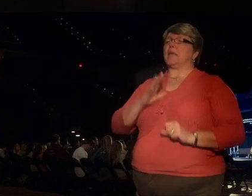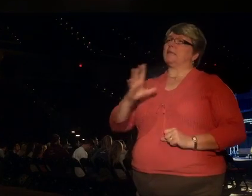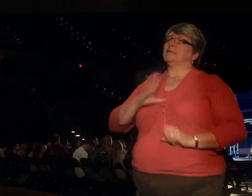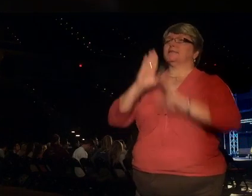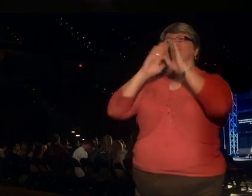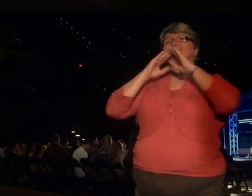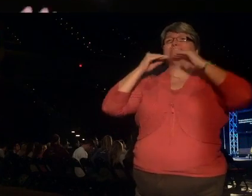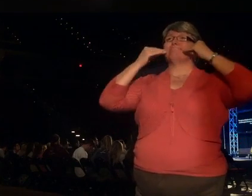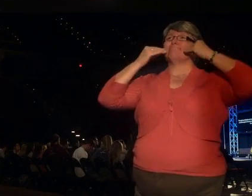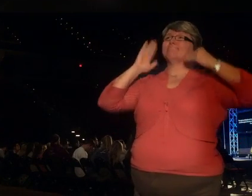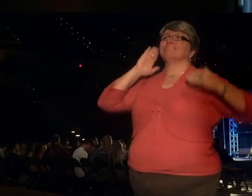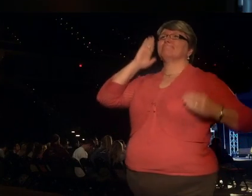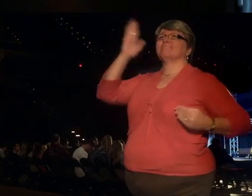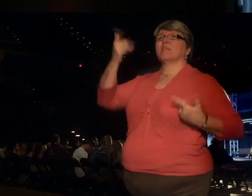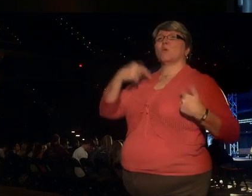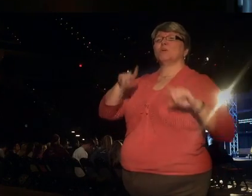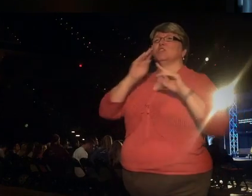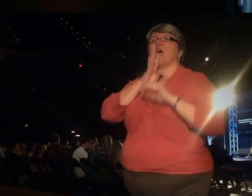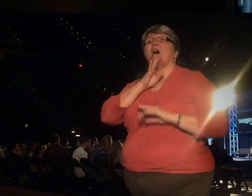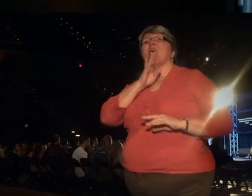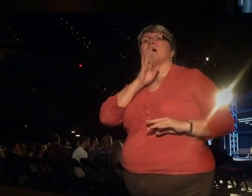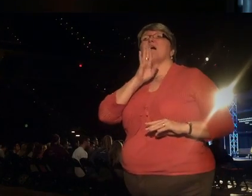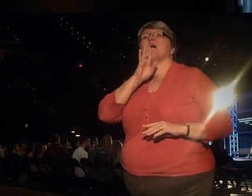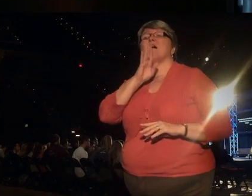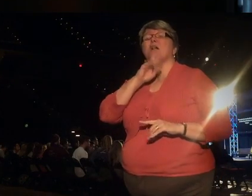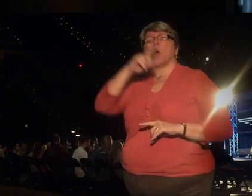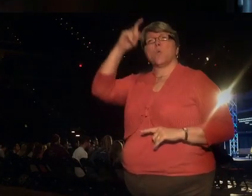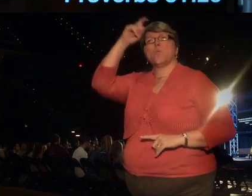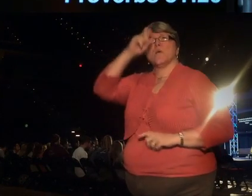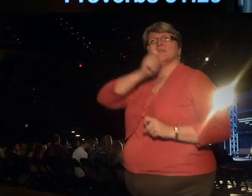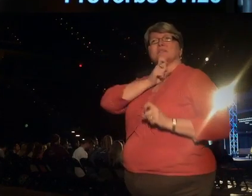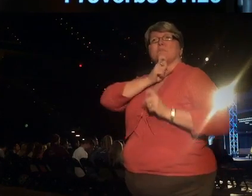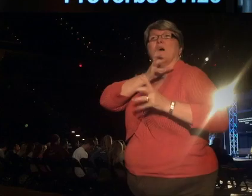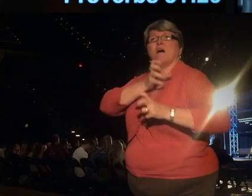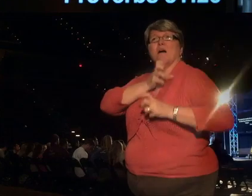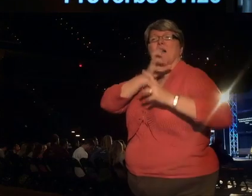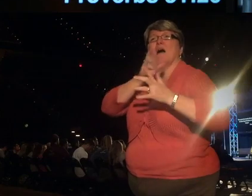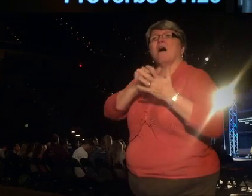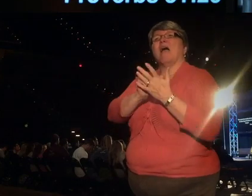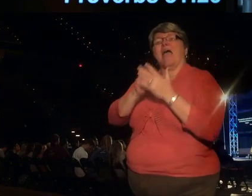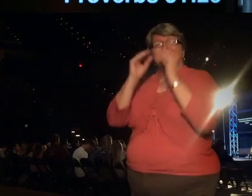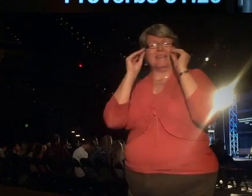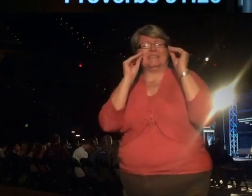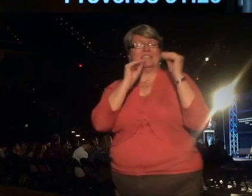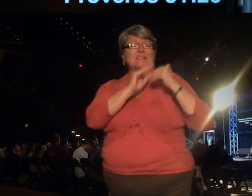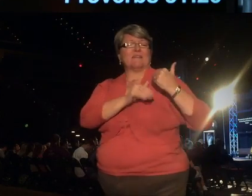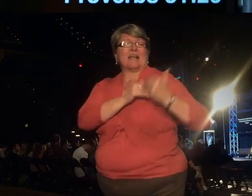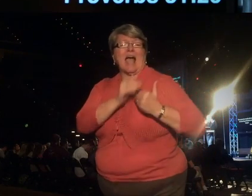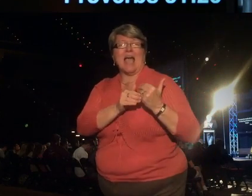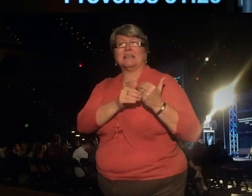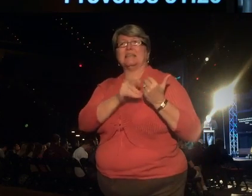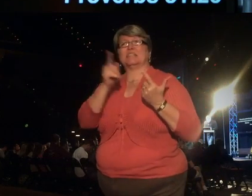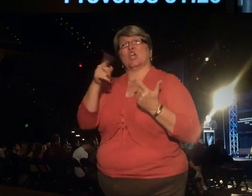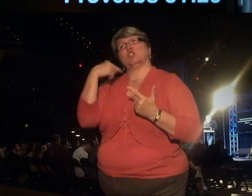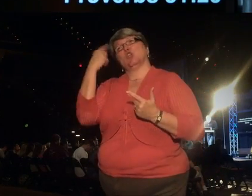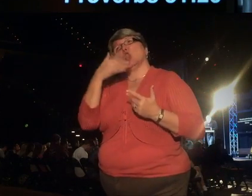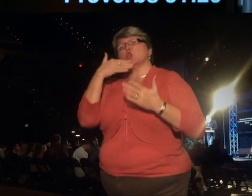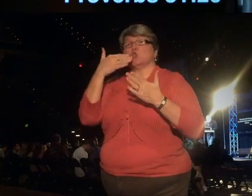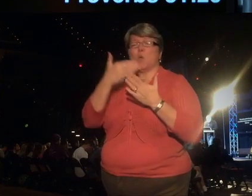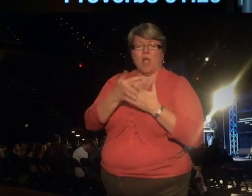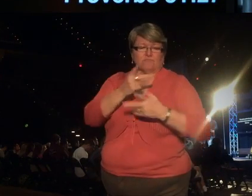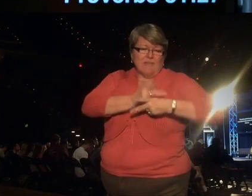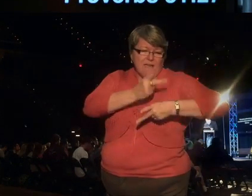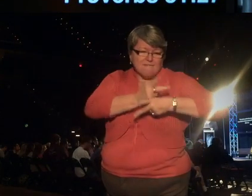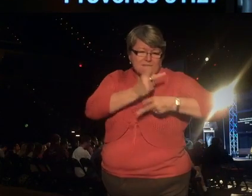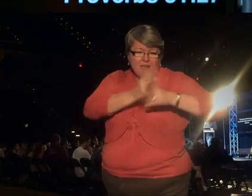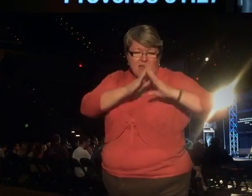future. When she opens her mouth, there's wisdom there, and the teaching of kindness is on her tongue. She looks well to the ways of her household, doesn't